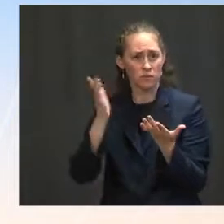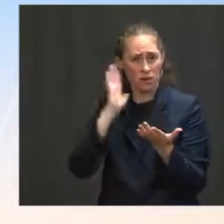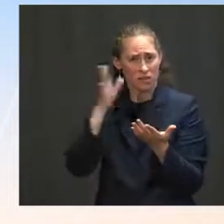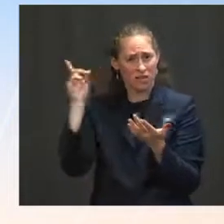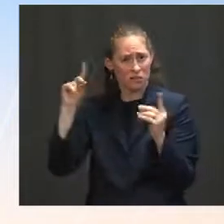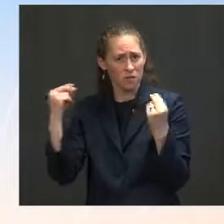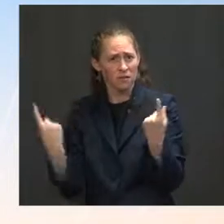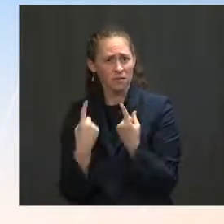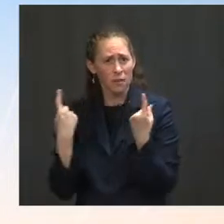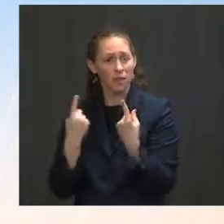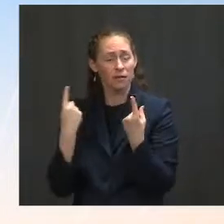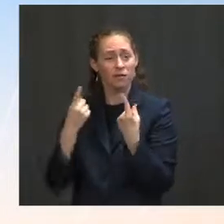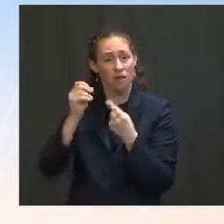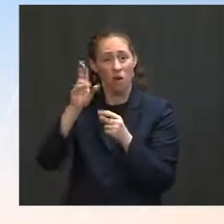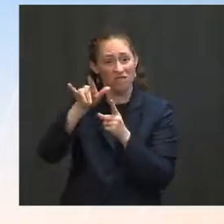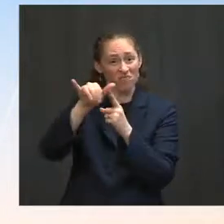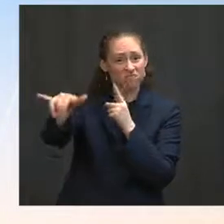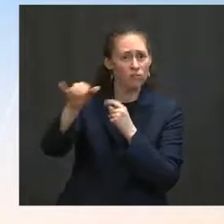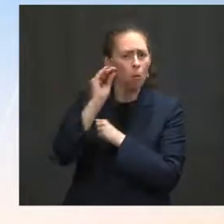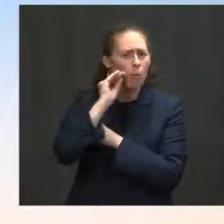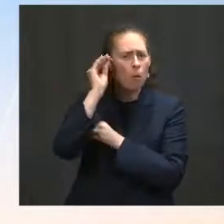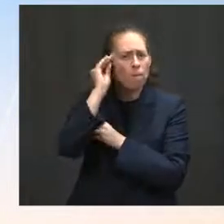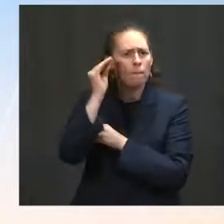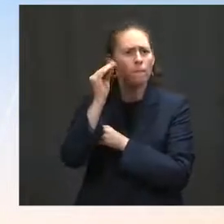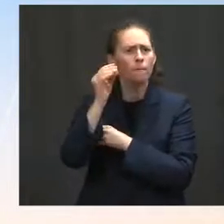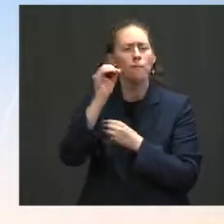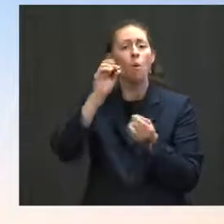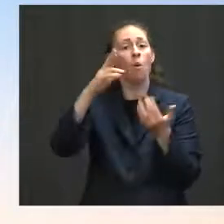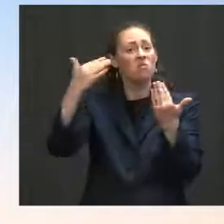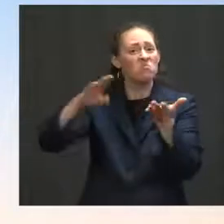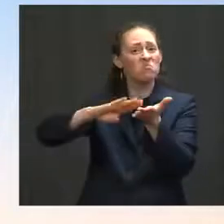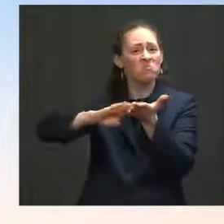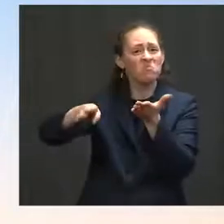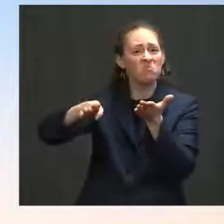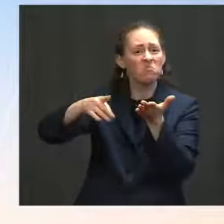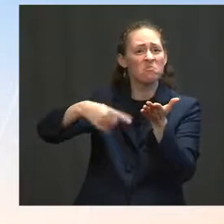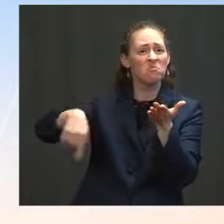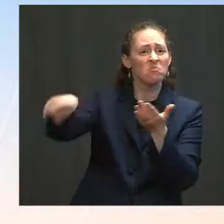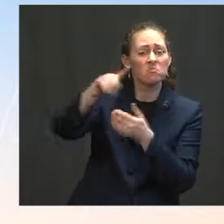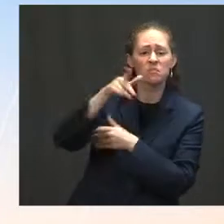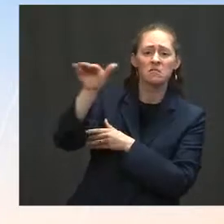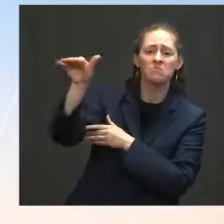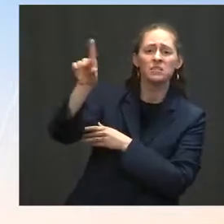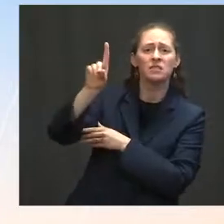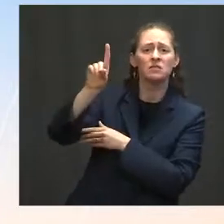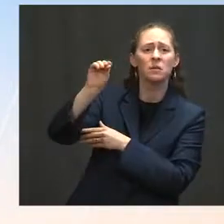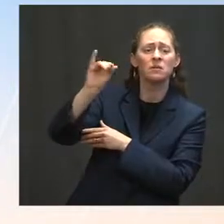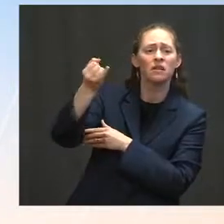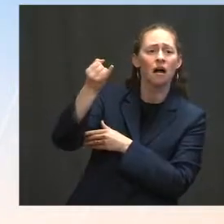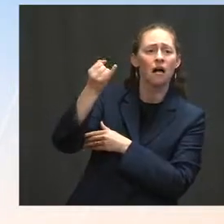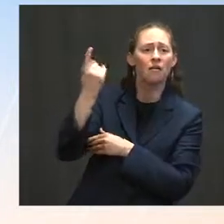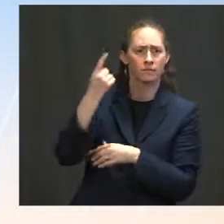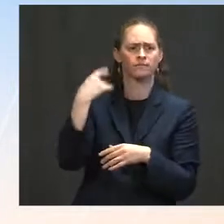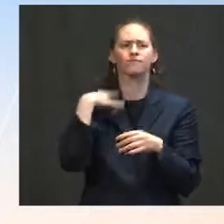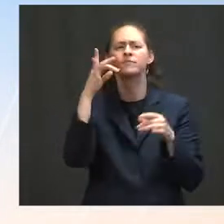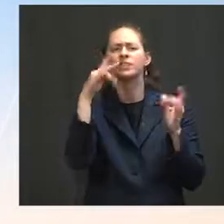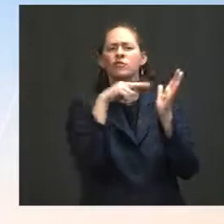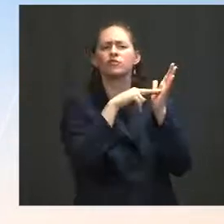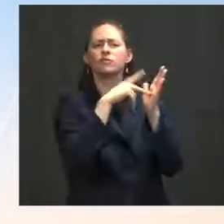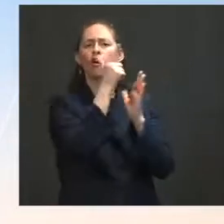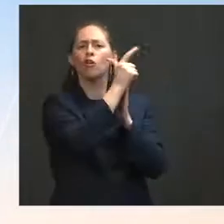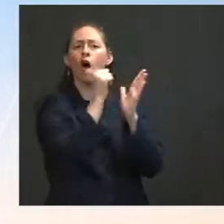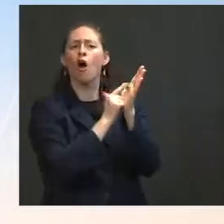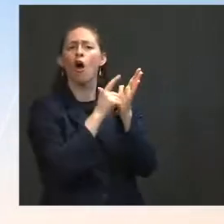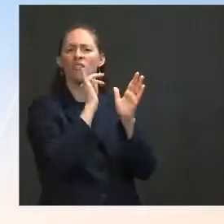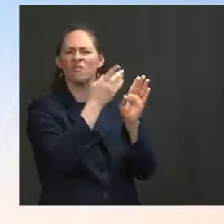that's granting clemency or ordering the DOJ to go back and revisit that memo that was done under the Trump administration? Sure, it's a great question.